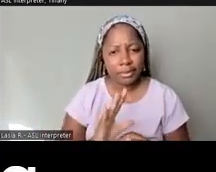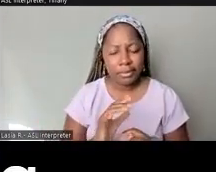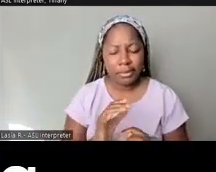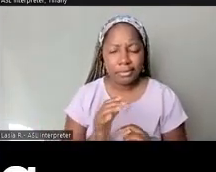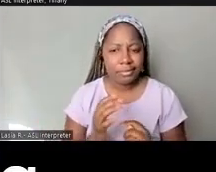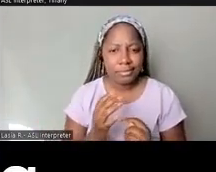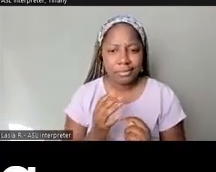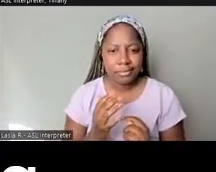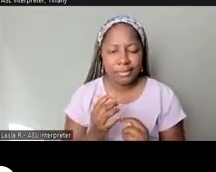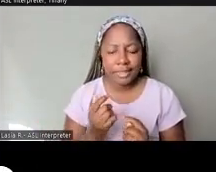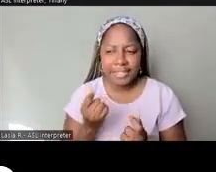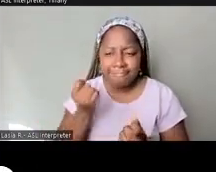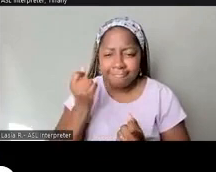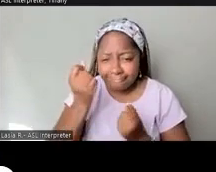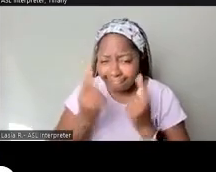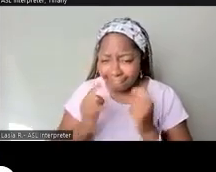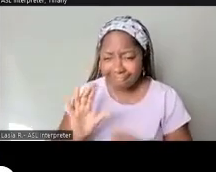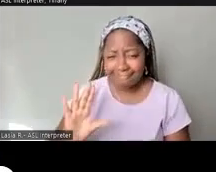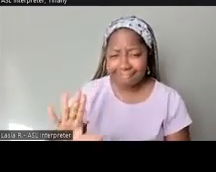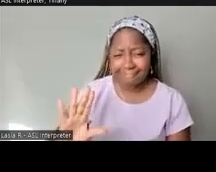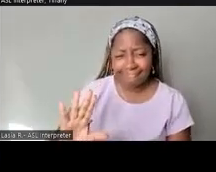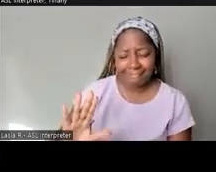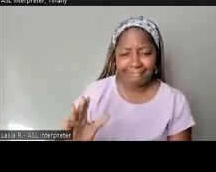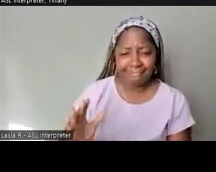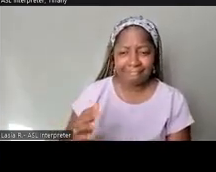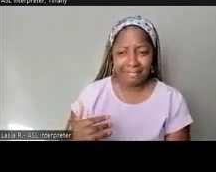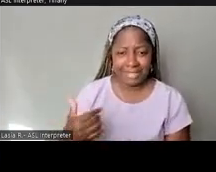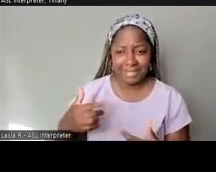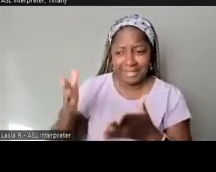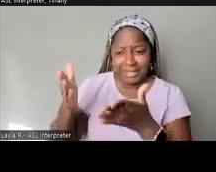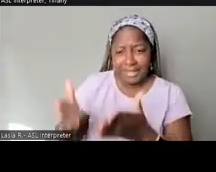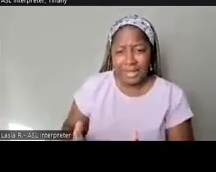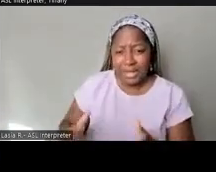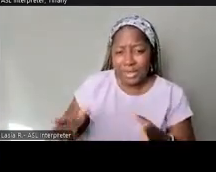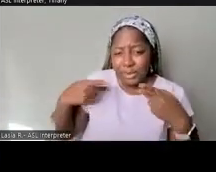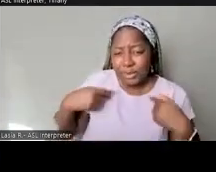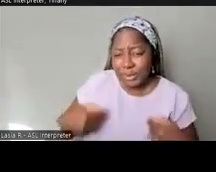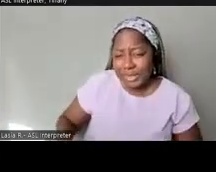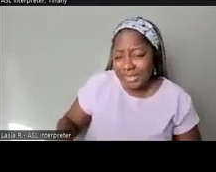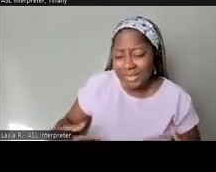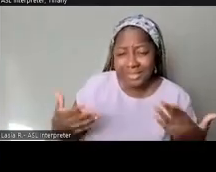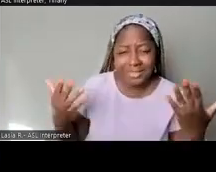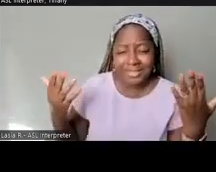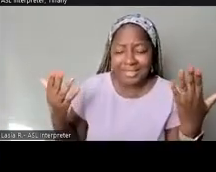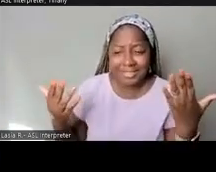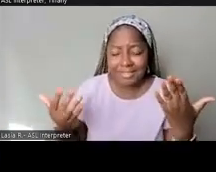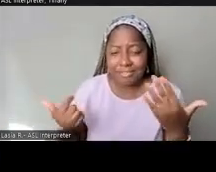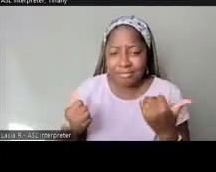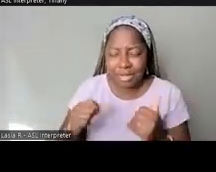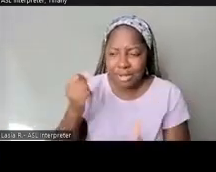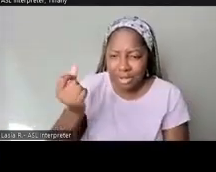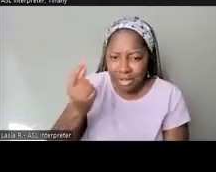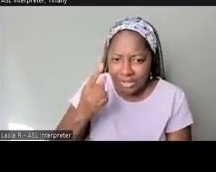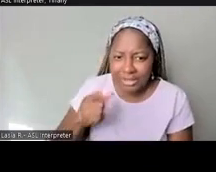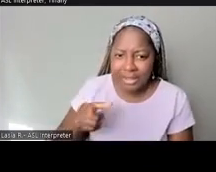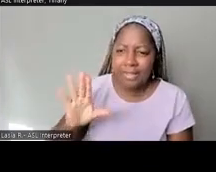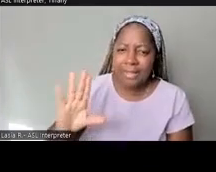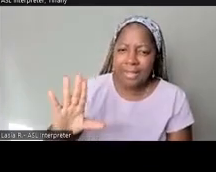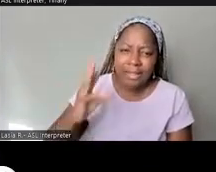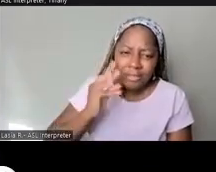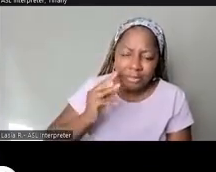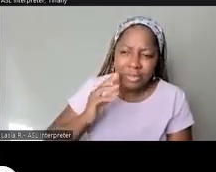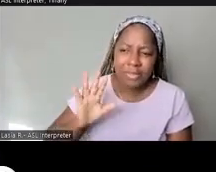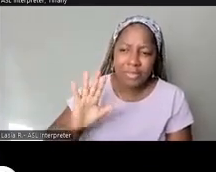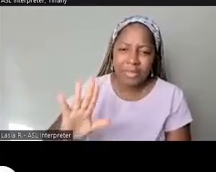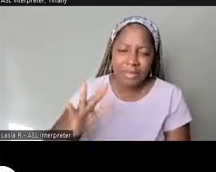of understanding who they are, where they're coming from. And that way you can have that empowerment of